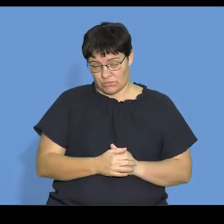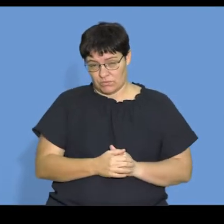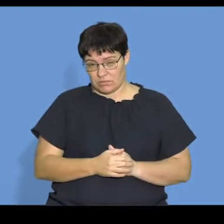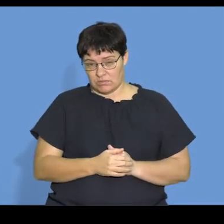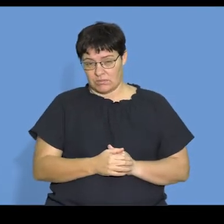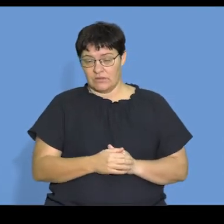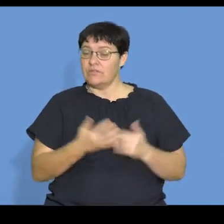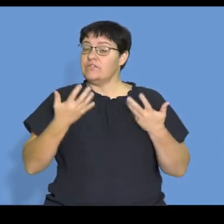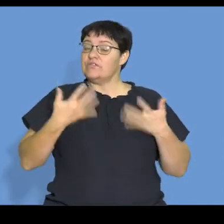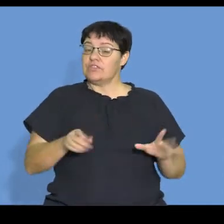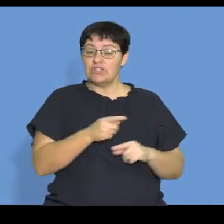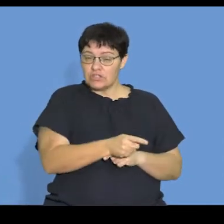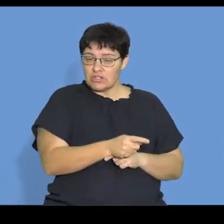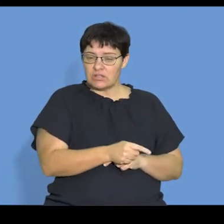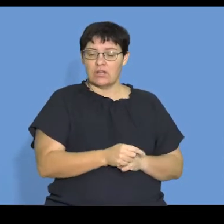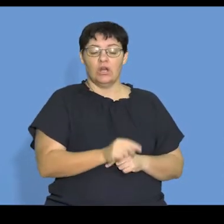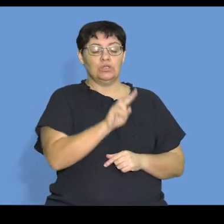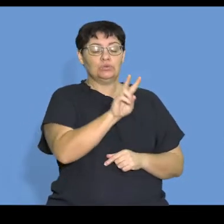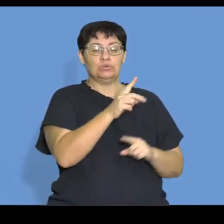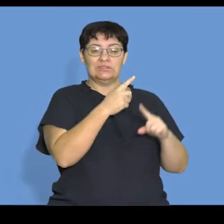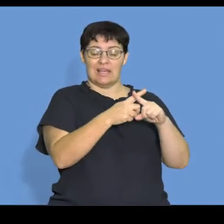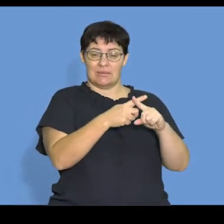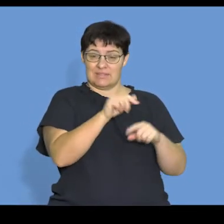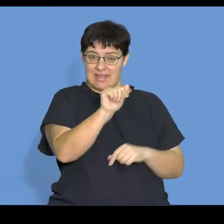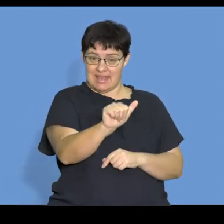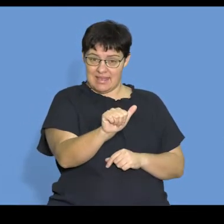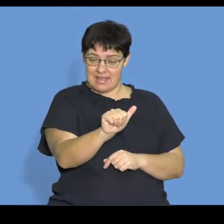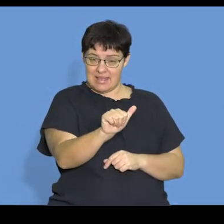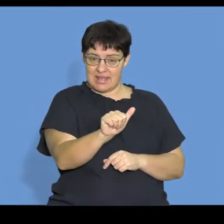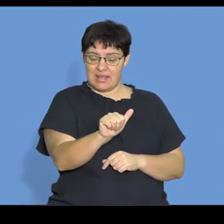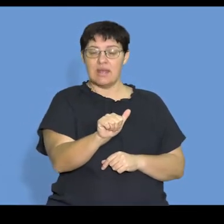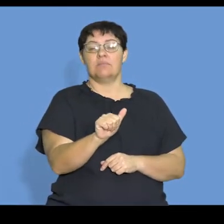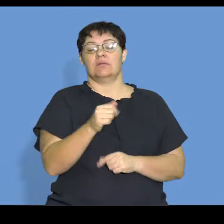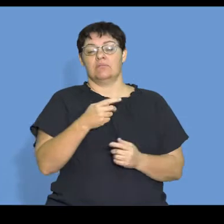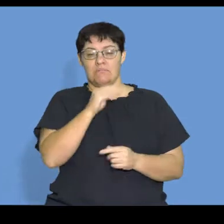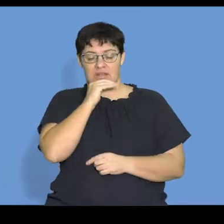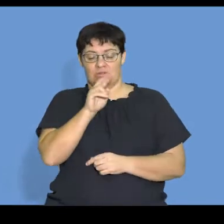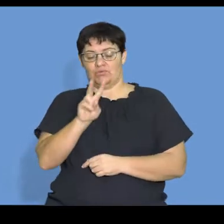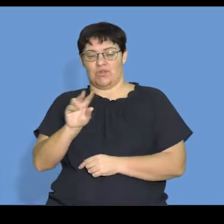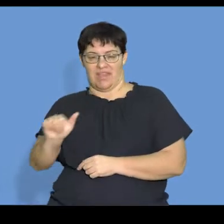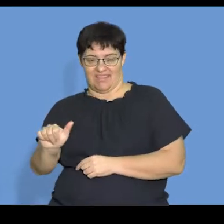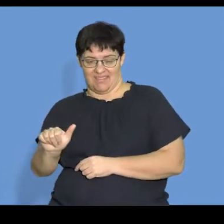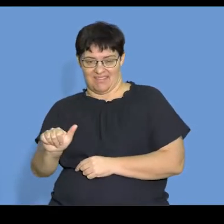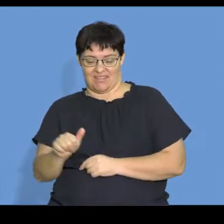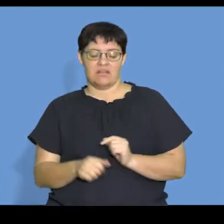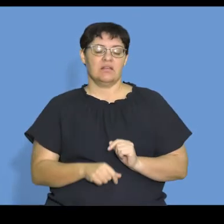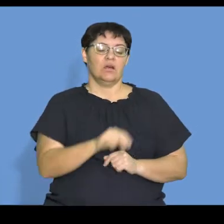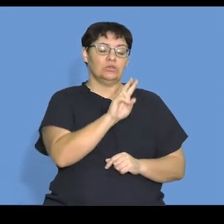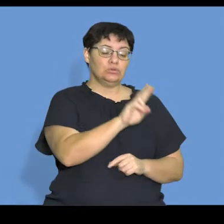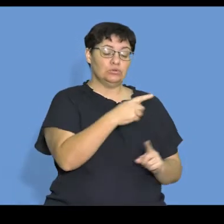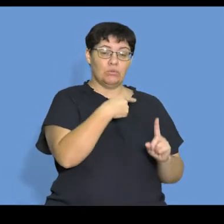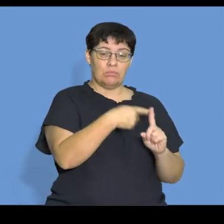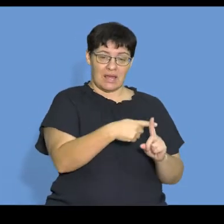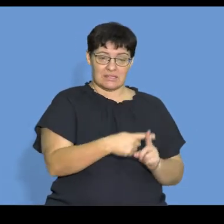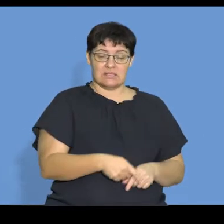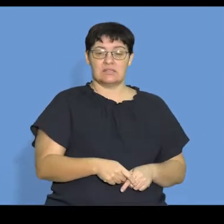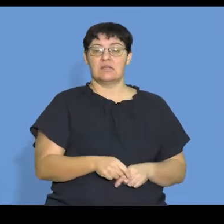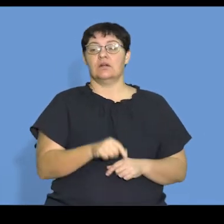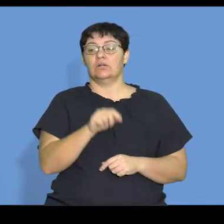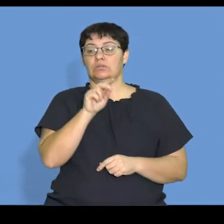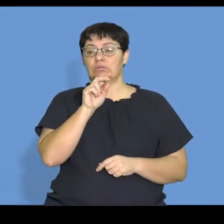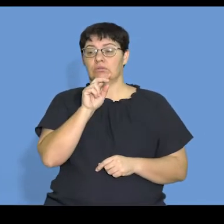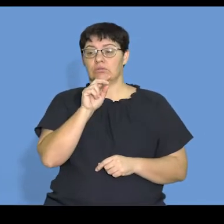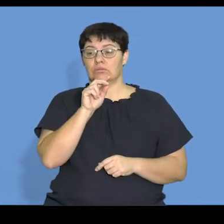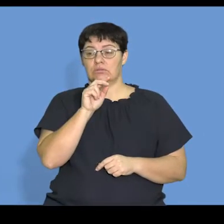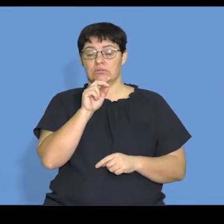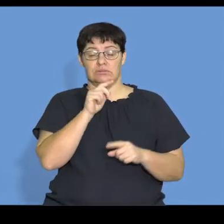that, 2 multiplied by a will give us 2a, plus 2 multiplied by 2 will then give